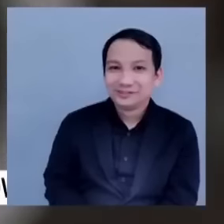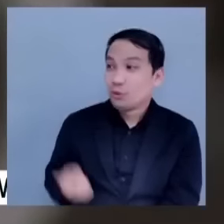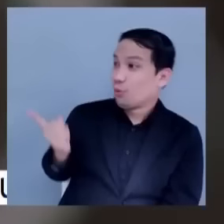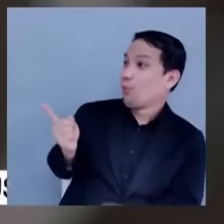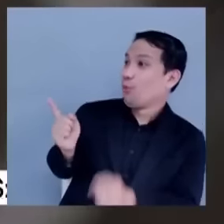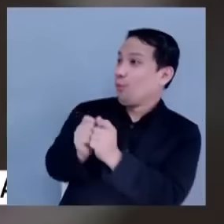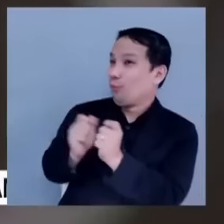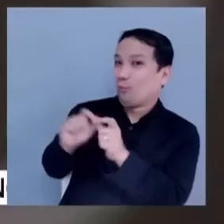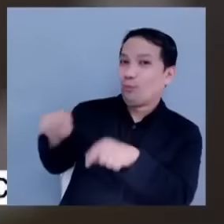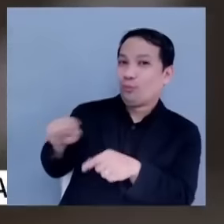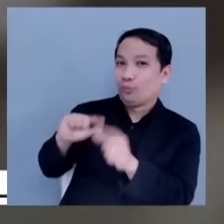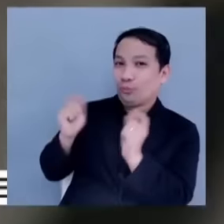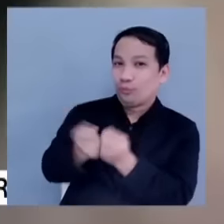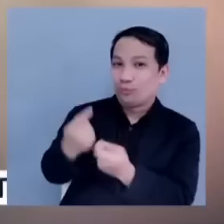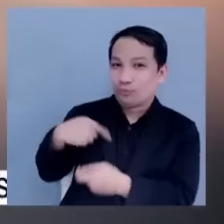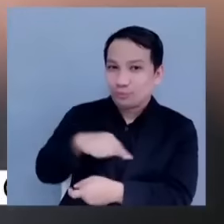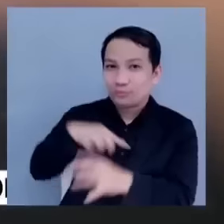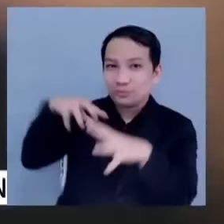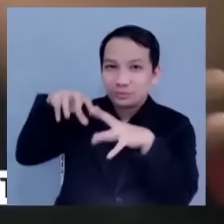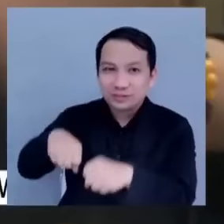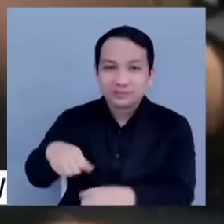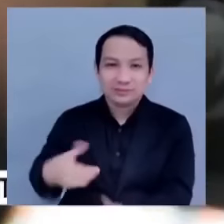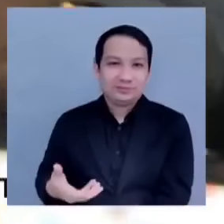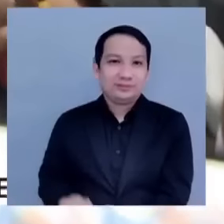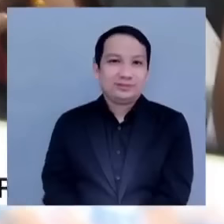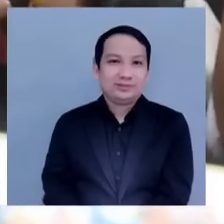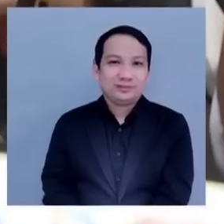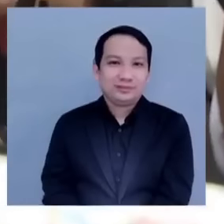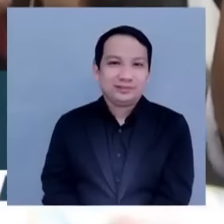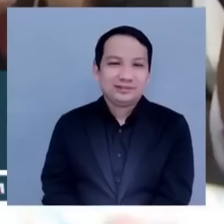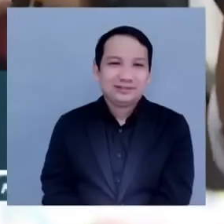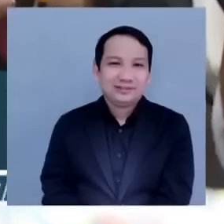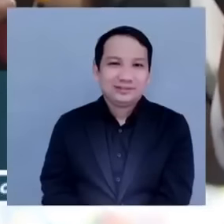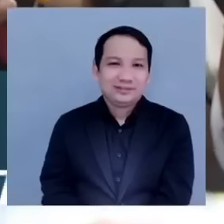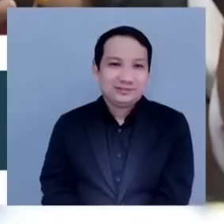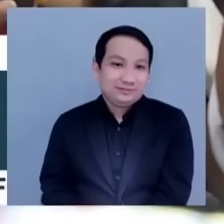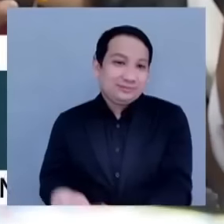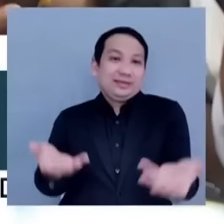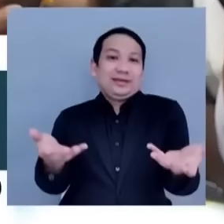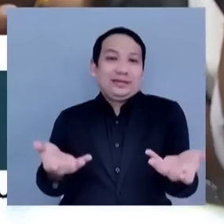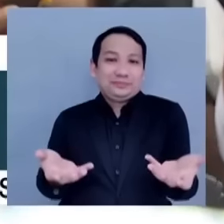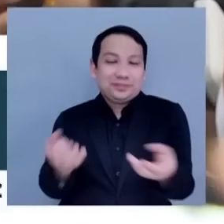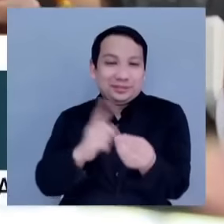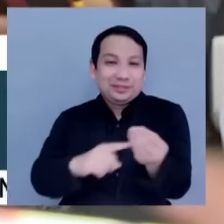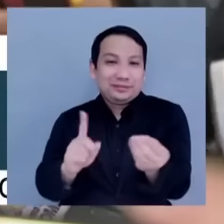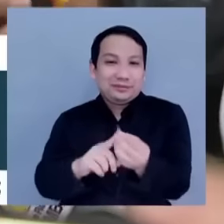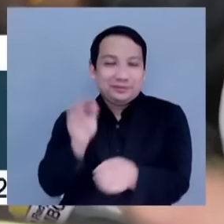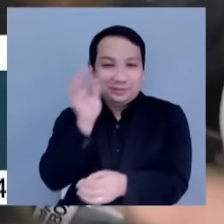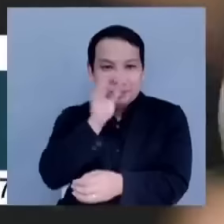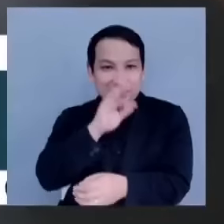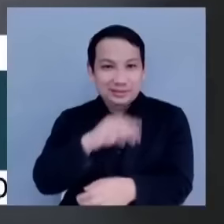sa team na nag-aresto sa ganyan-ganyan. That's ang tawag natin sa Pilipinas,